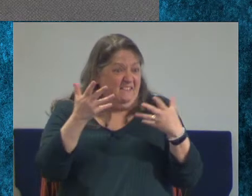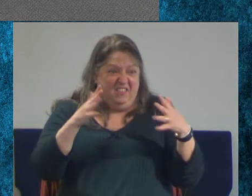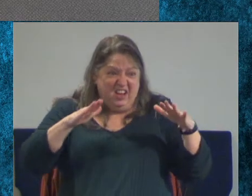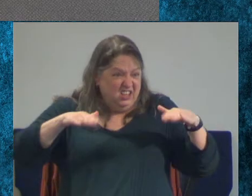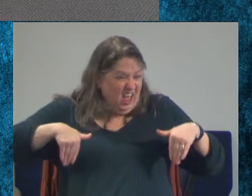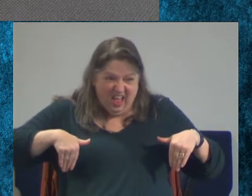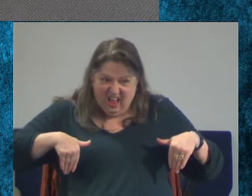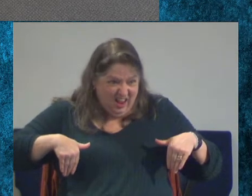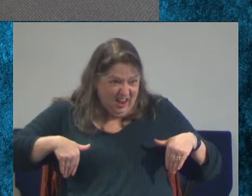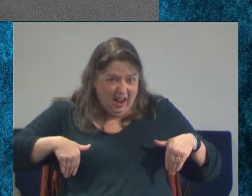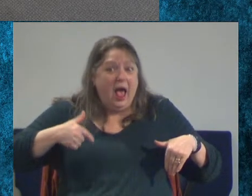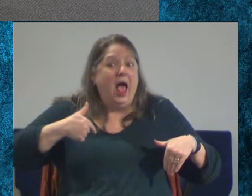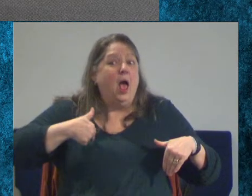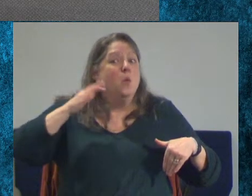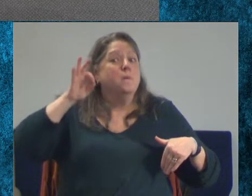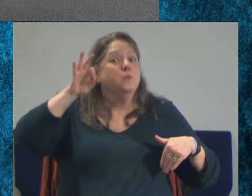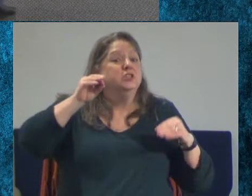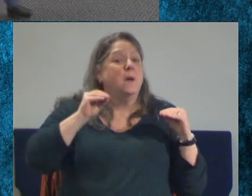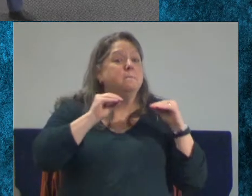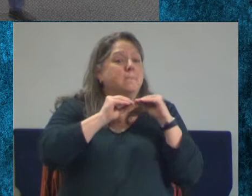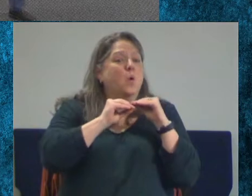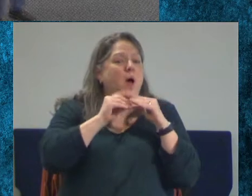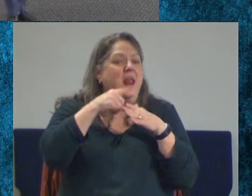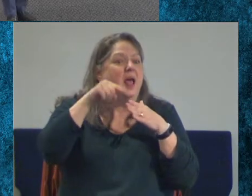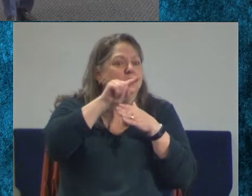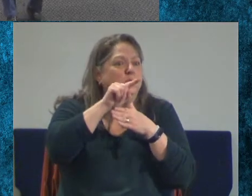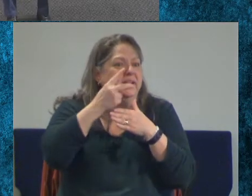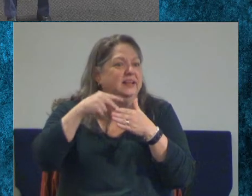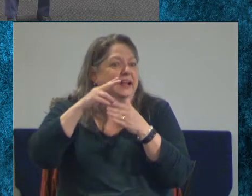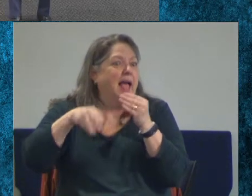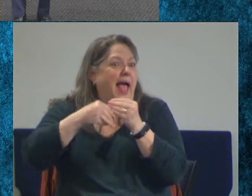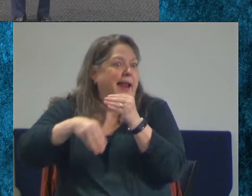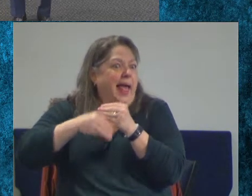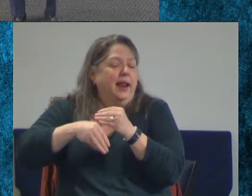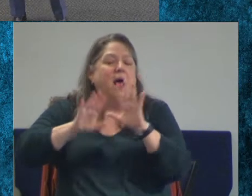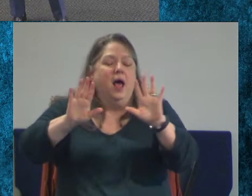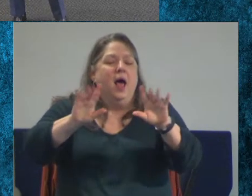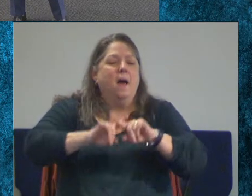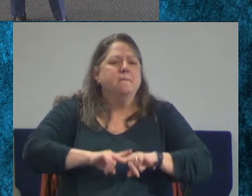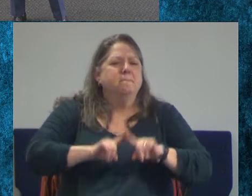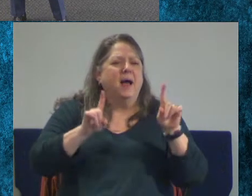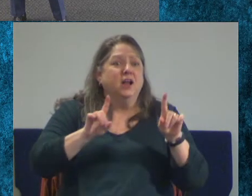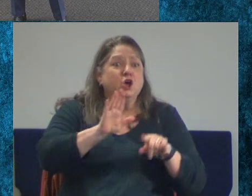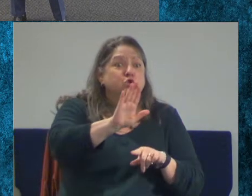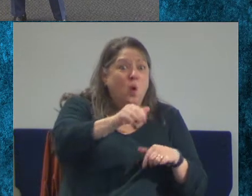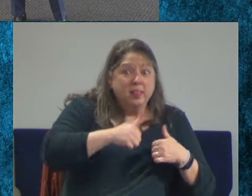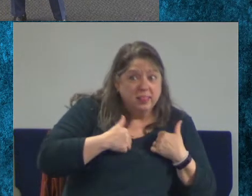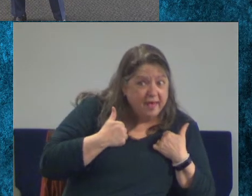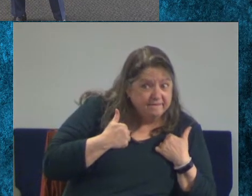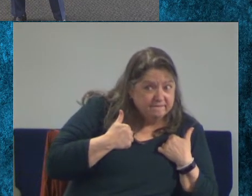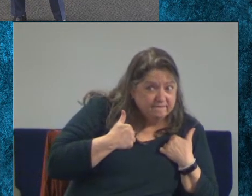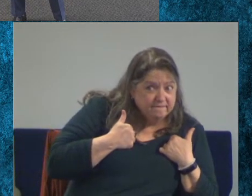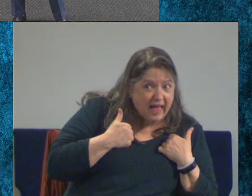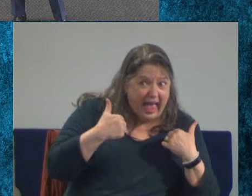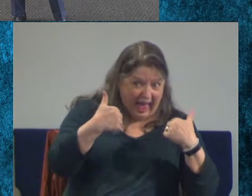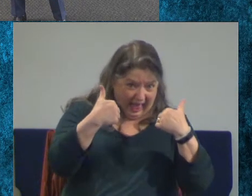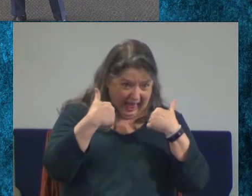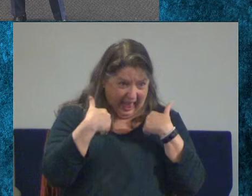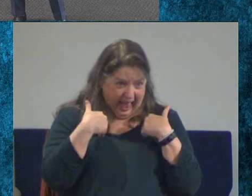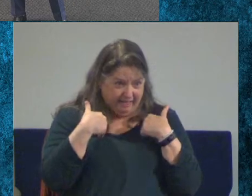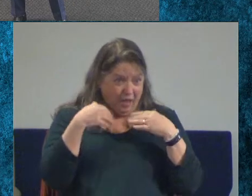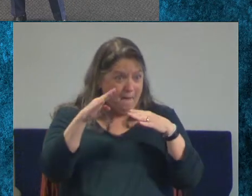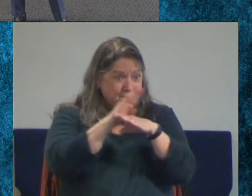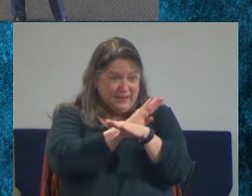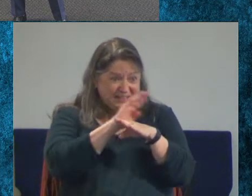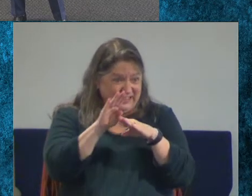by the way. But I want you to know that is there some unfinished business in your life? It's yes, we